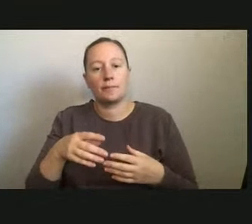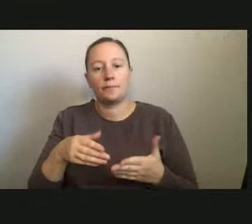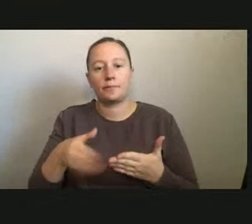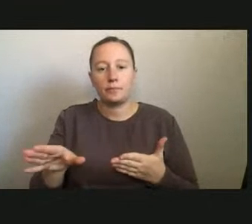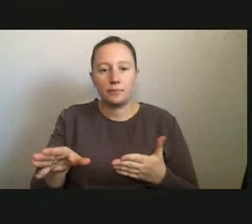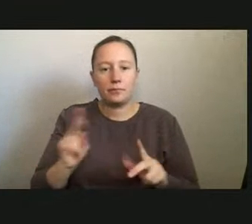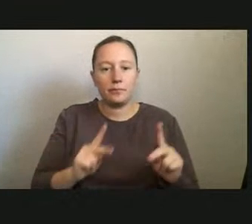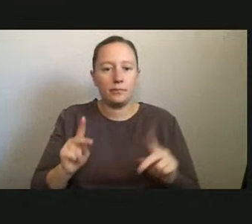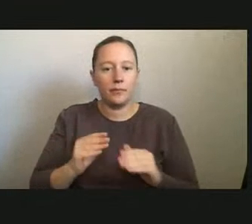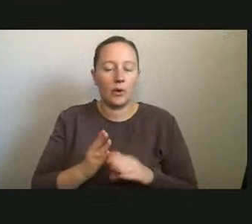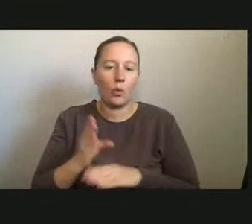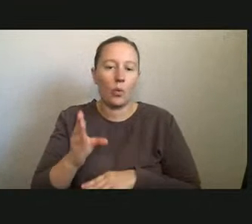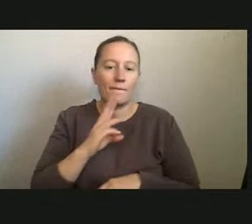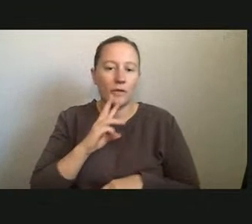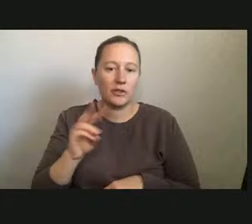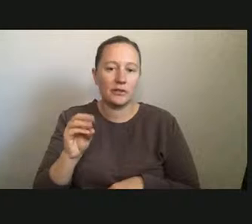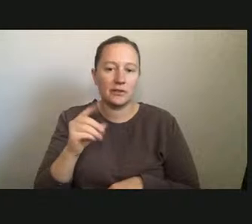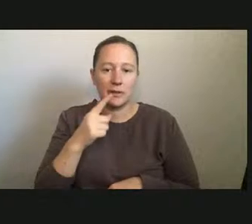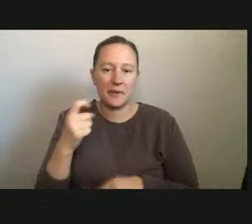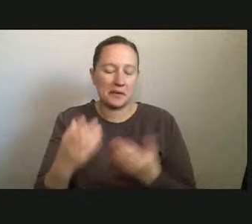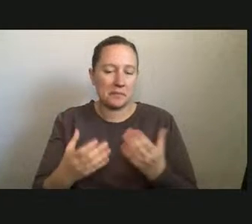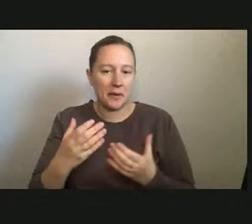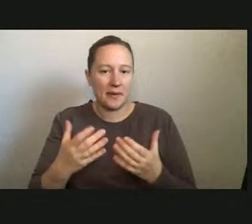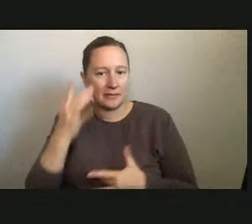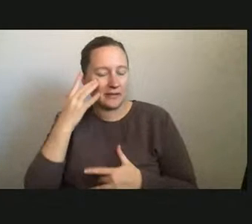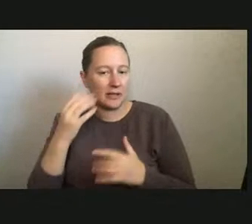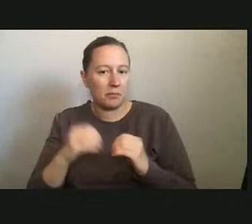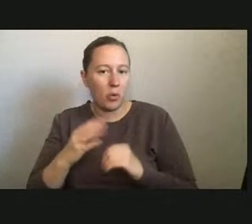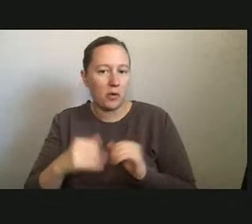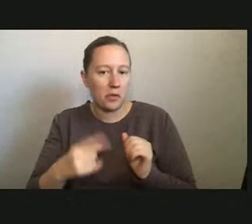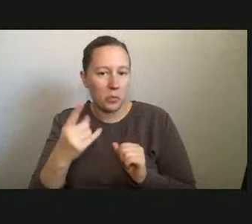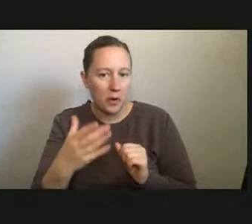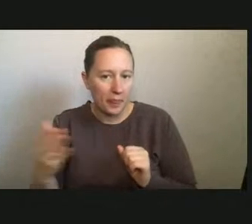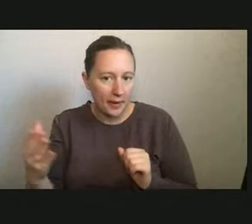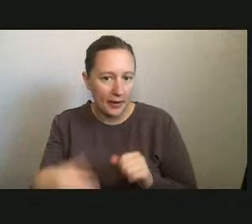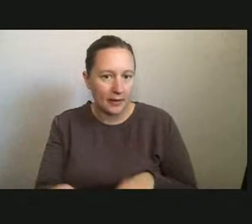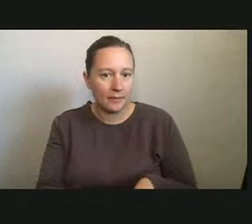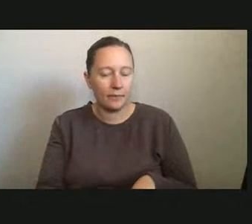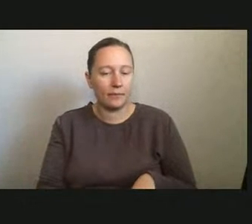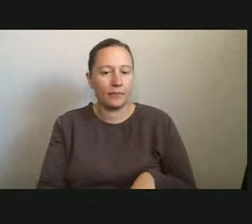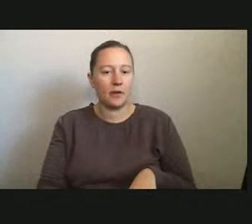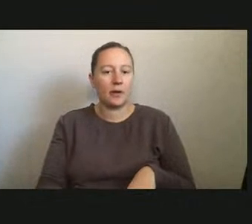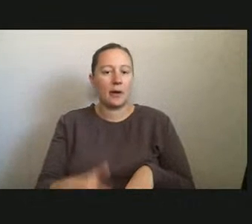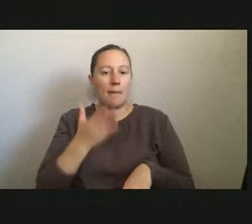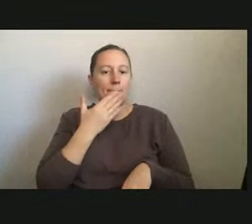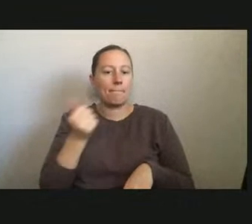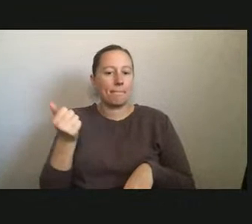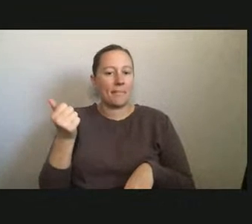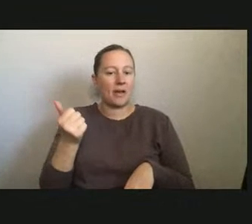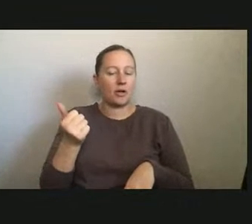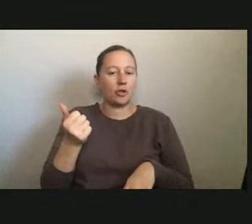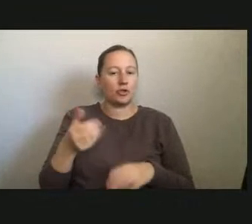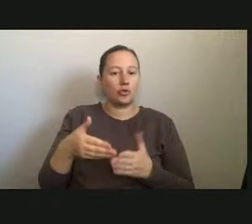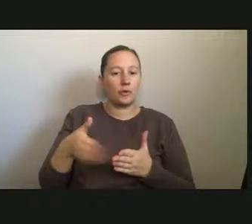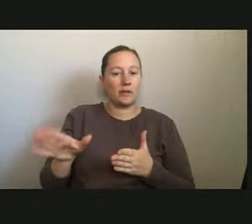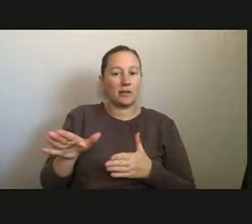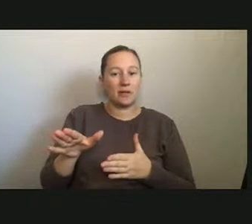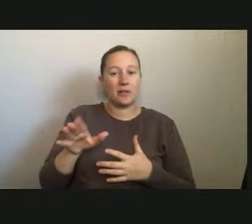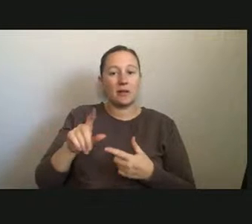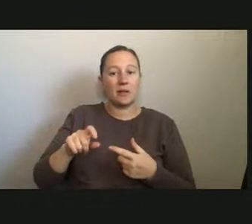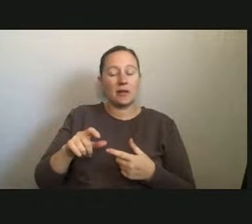over 60 because of the likelihood of comorbidities in this group. In general, it's better to exclude people with